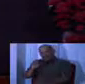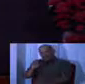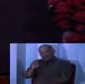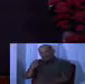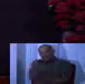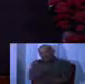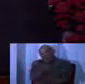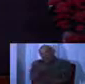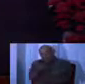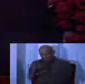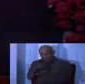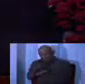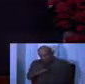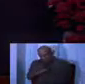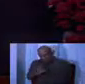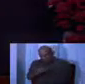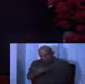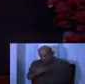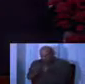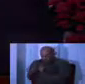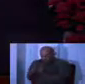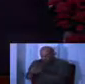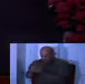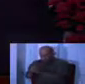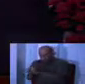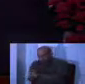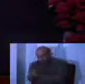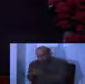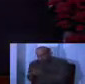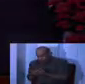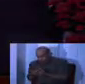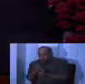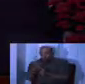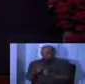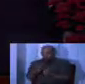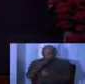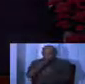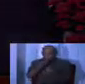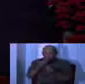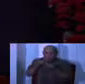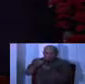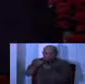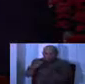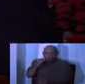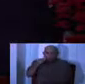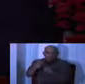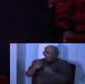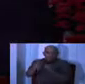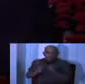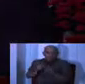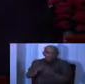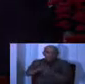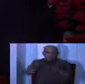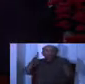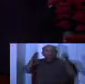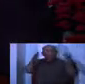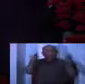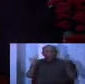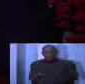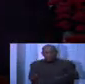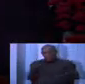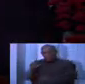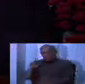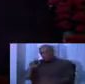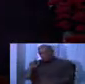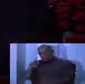into the church so that we can translate that into money and therefore into food to feed the homeless folk that will be on the streets here in Los